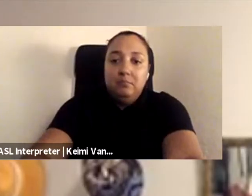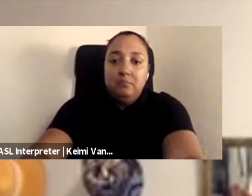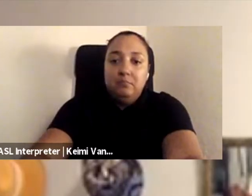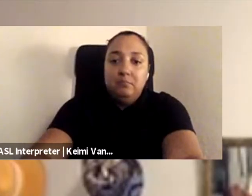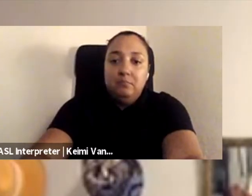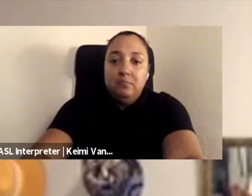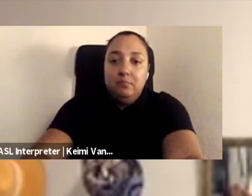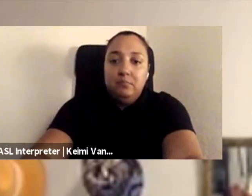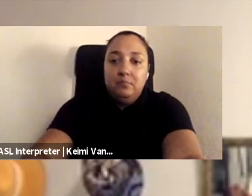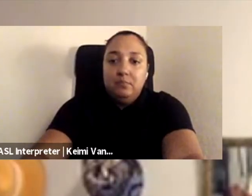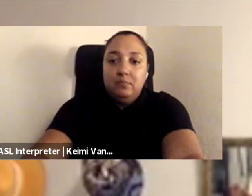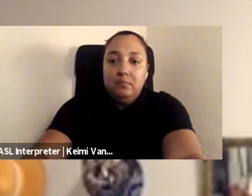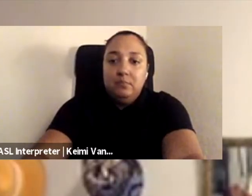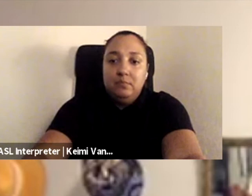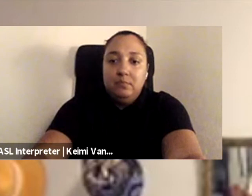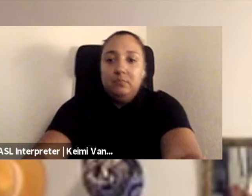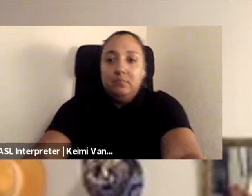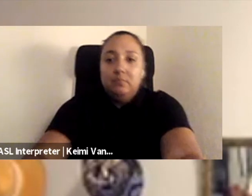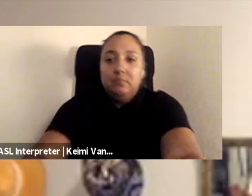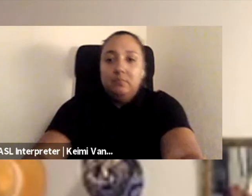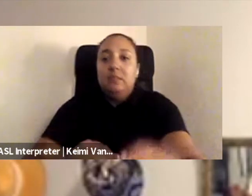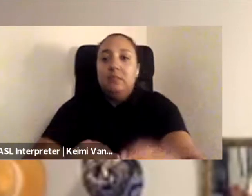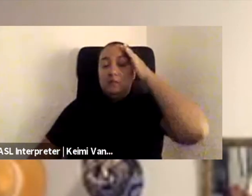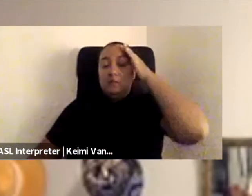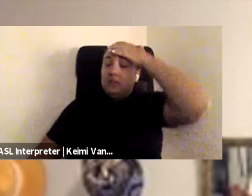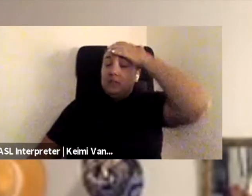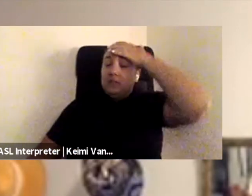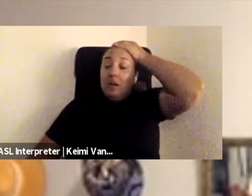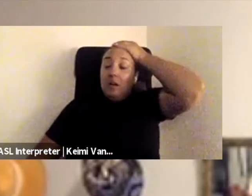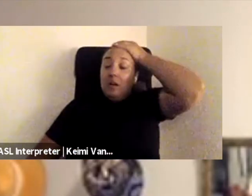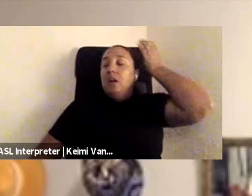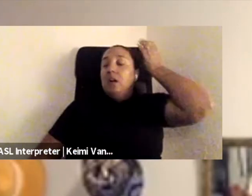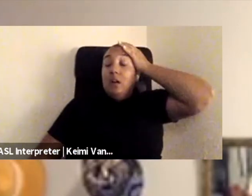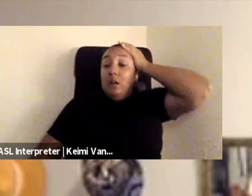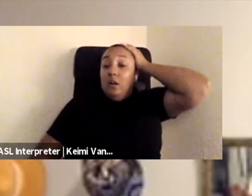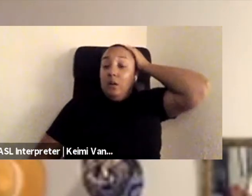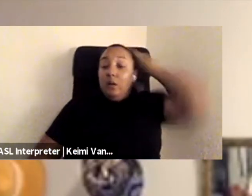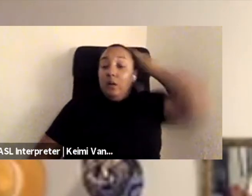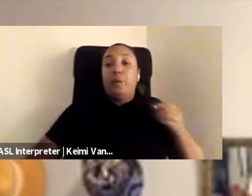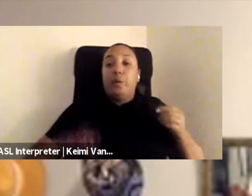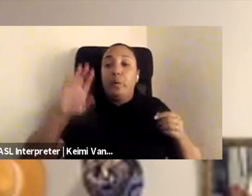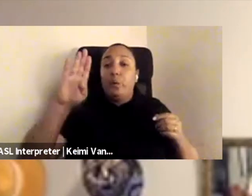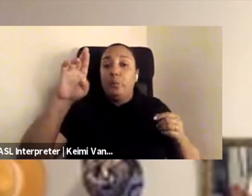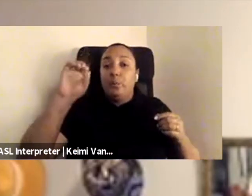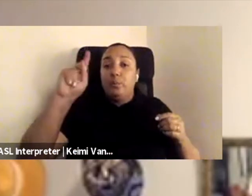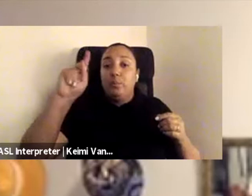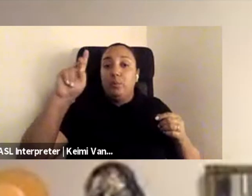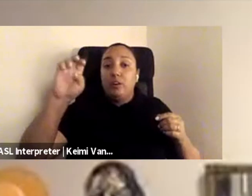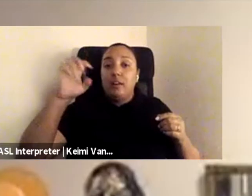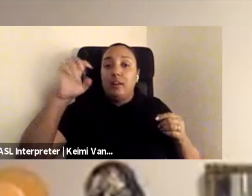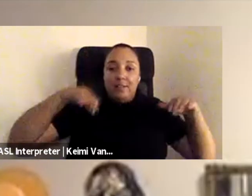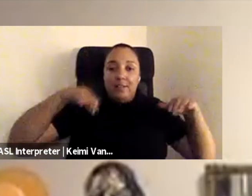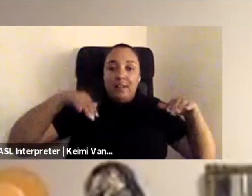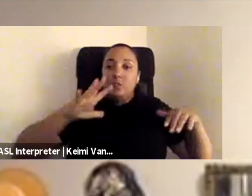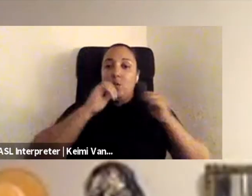Hi, this is Brooke speaking. I don't think I've gotten to the main room. Did I